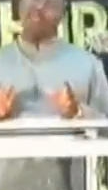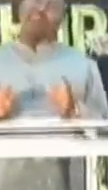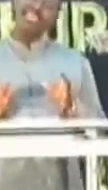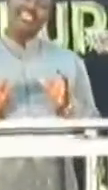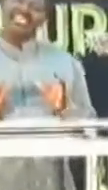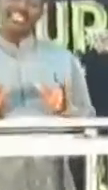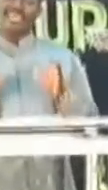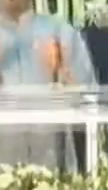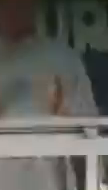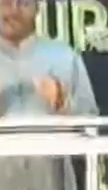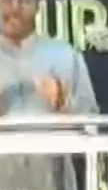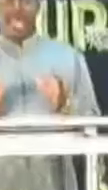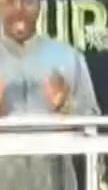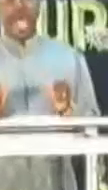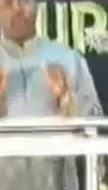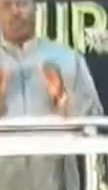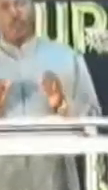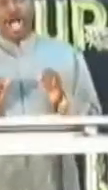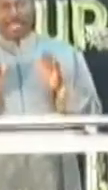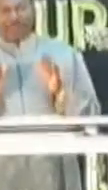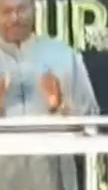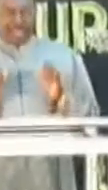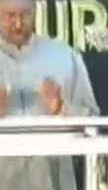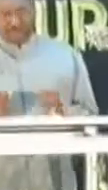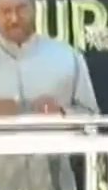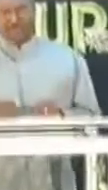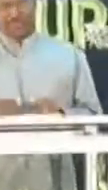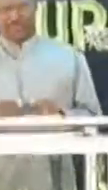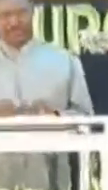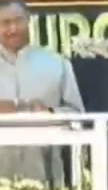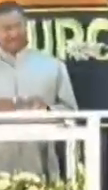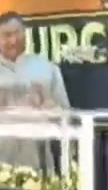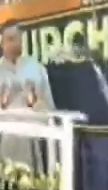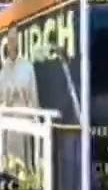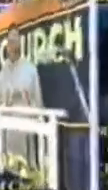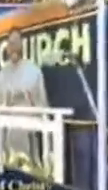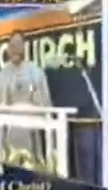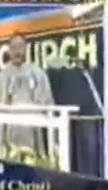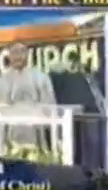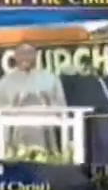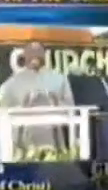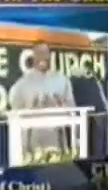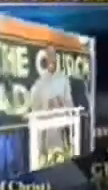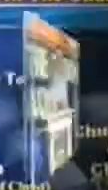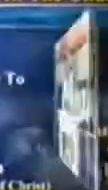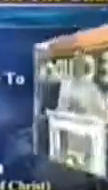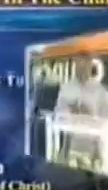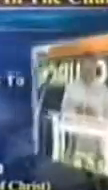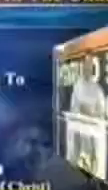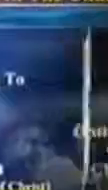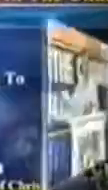efa sikasem a ewo asori asori mu. Money